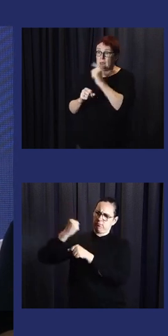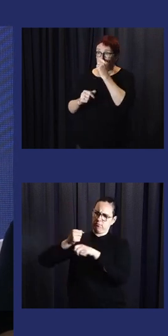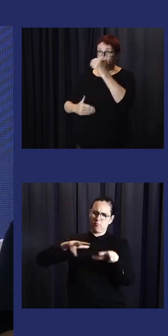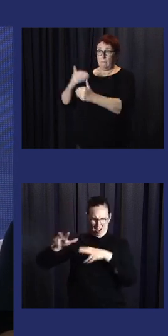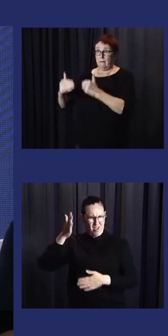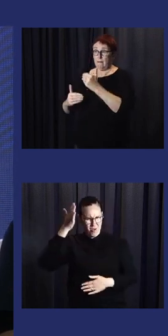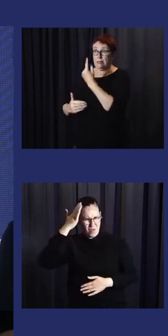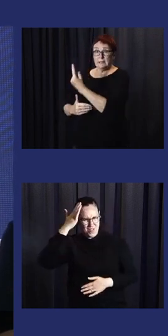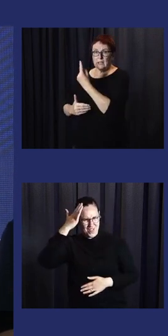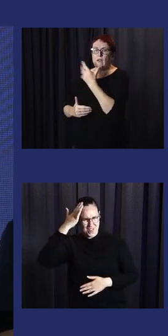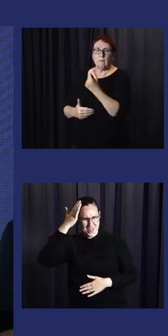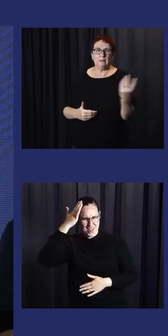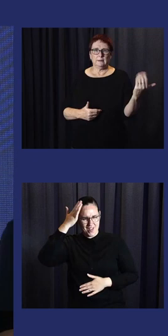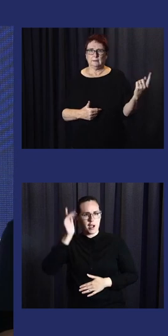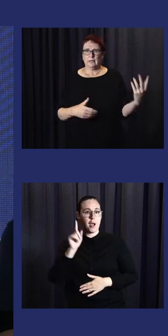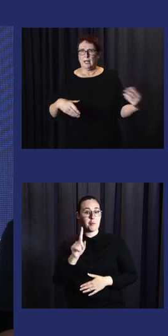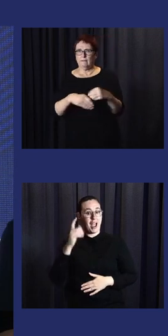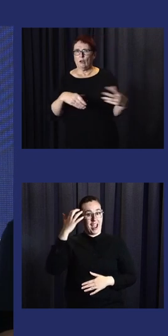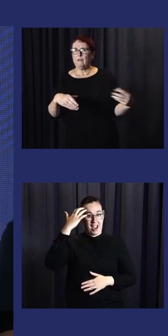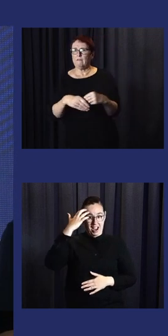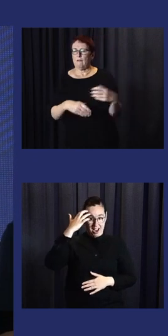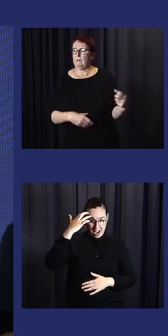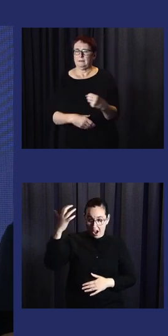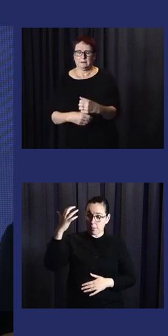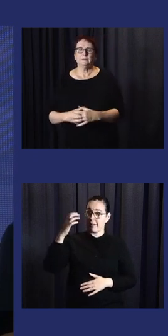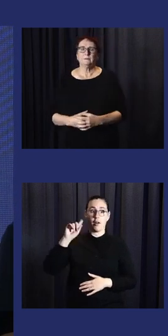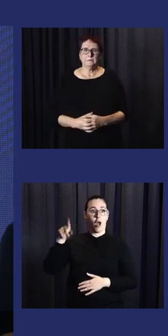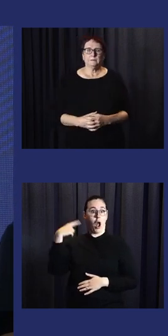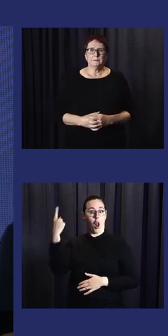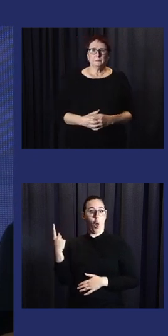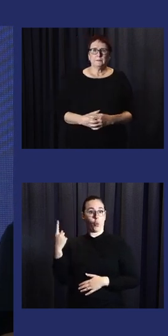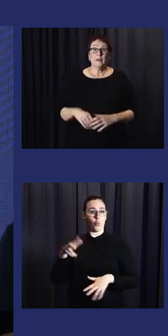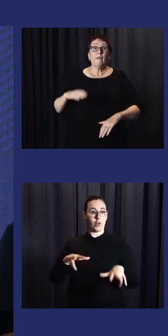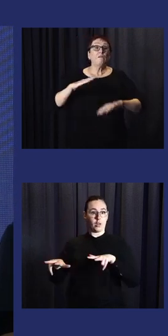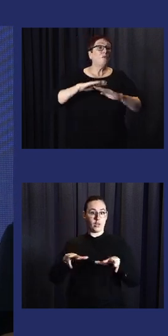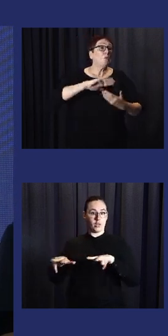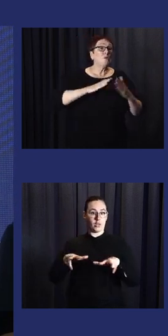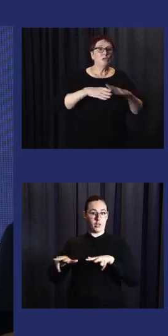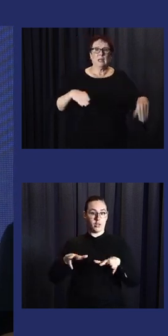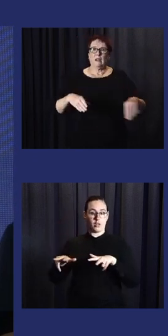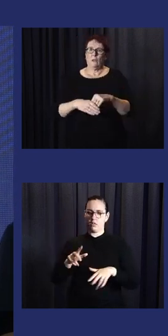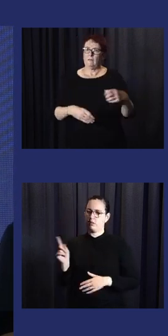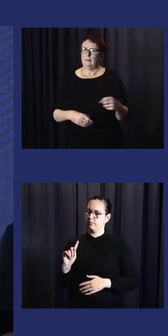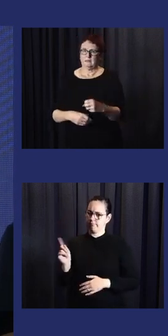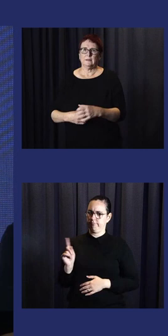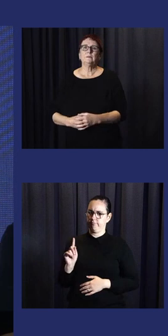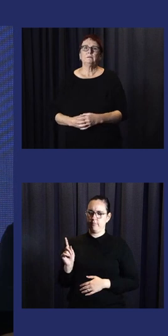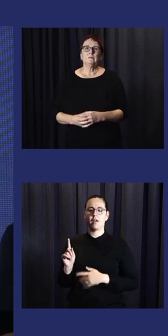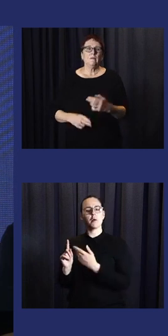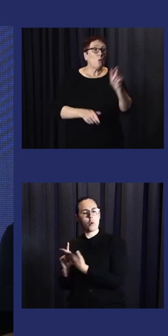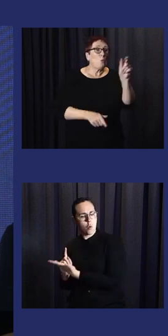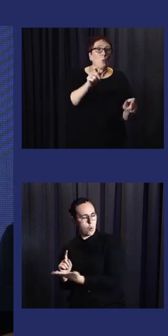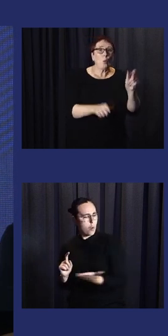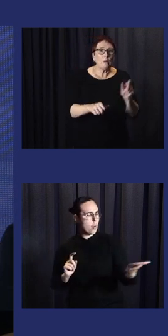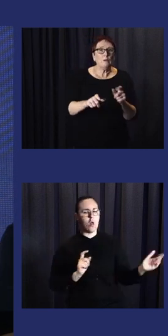it by themselves. They need the participation of the whole of society approach and stakeholders